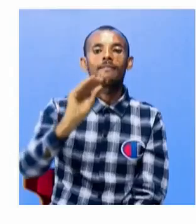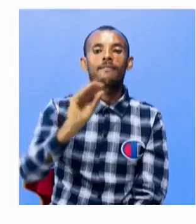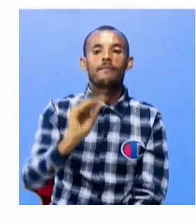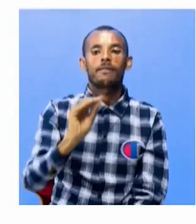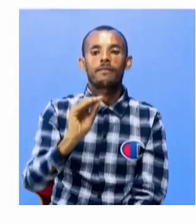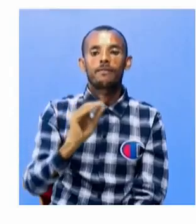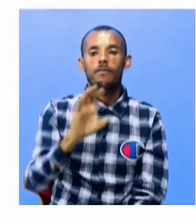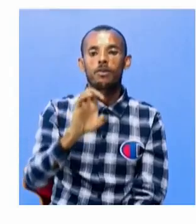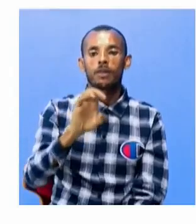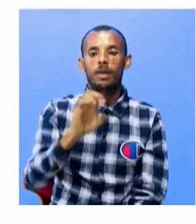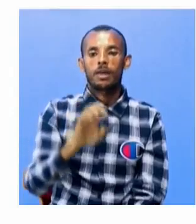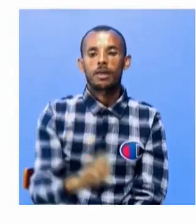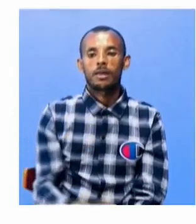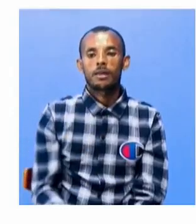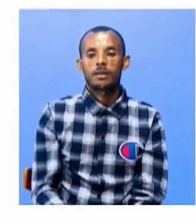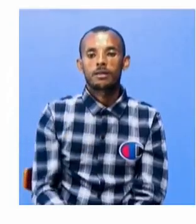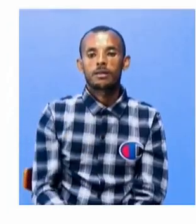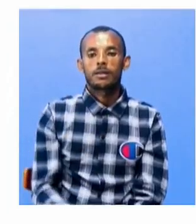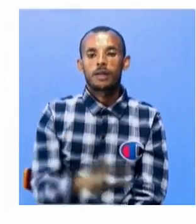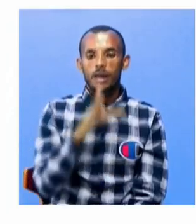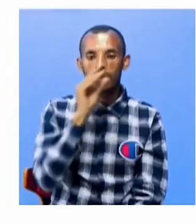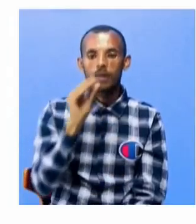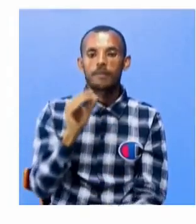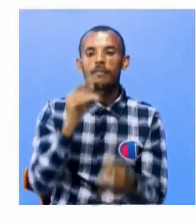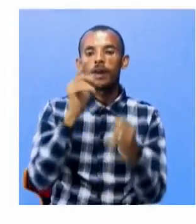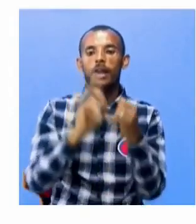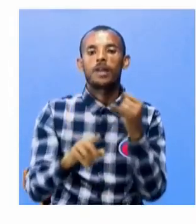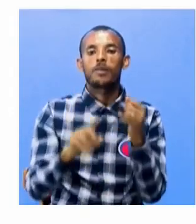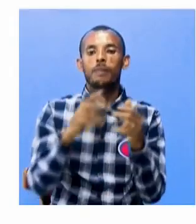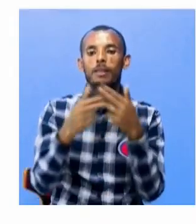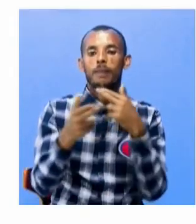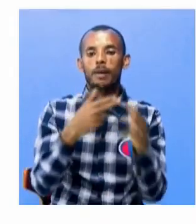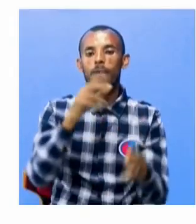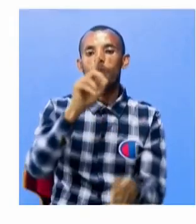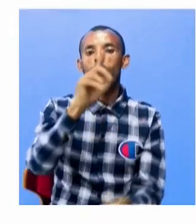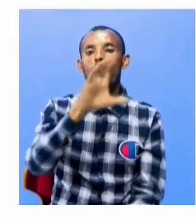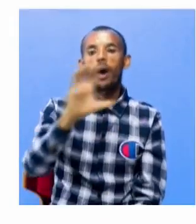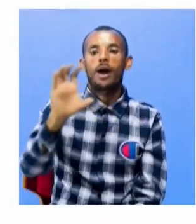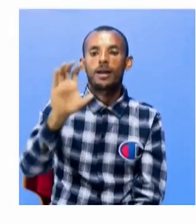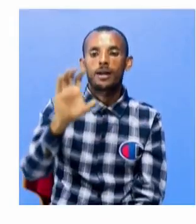it is 40, and finally you multiply it by